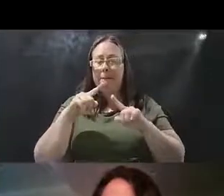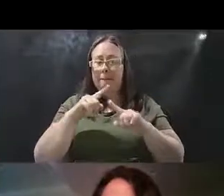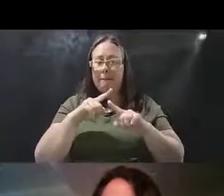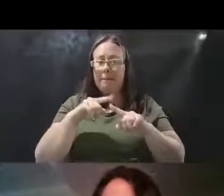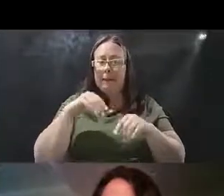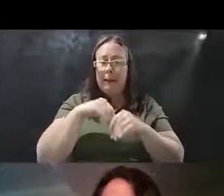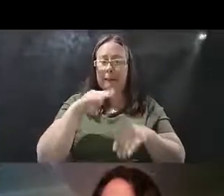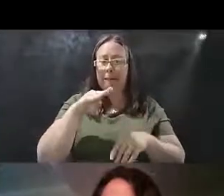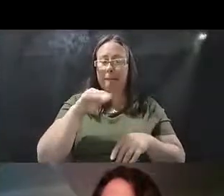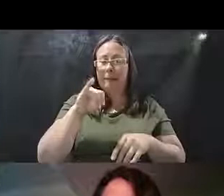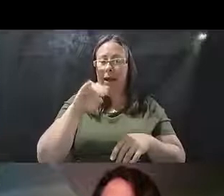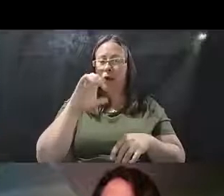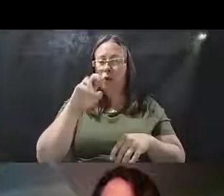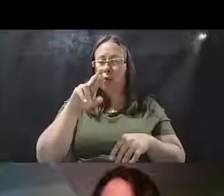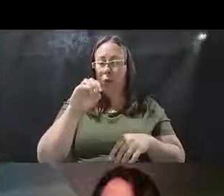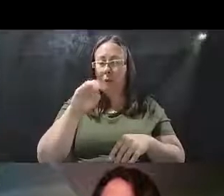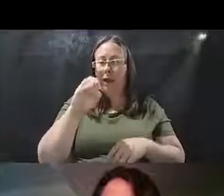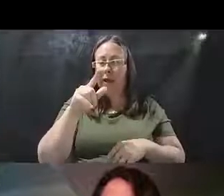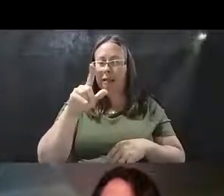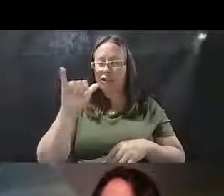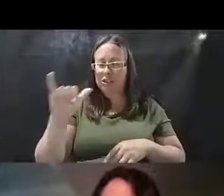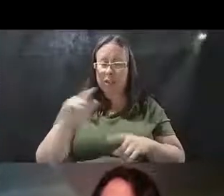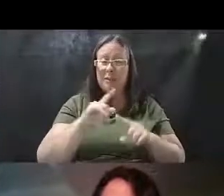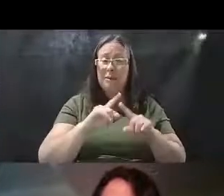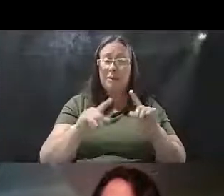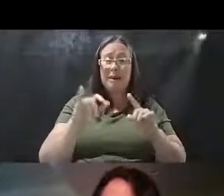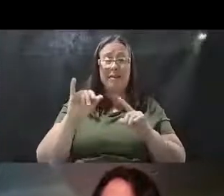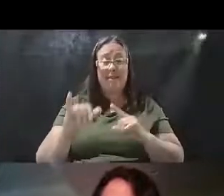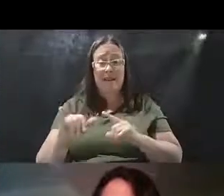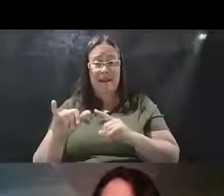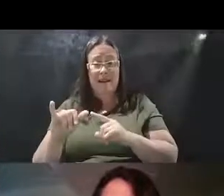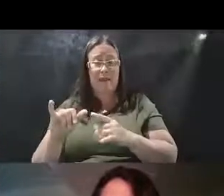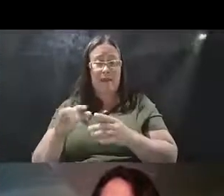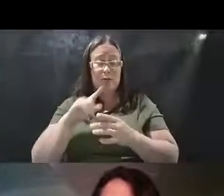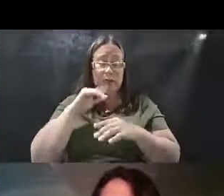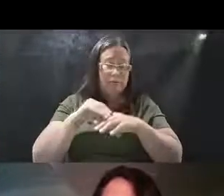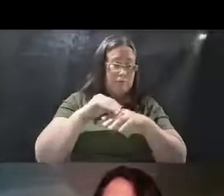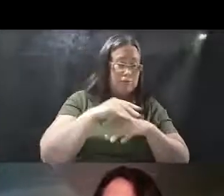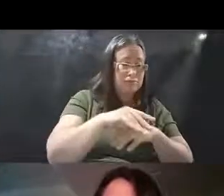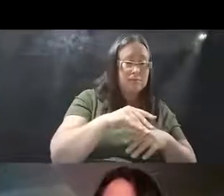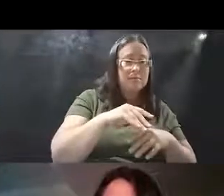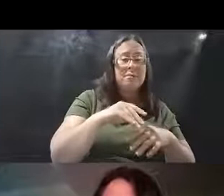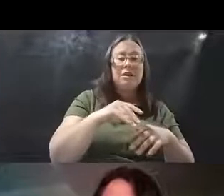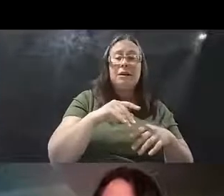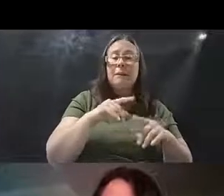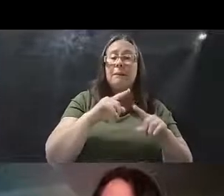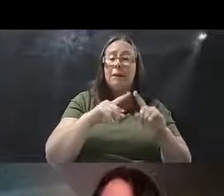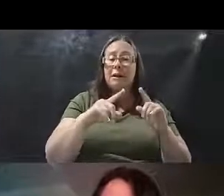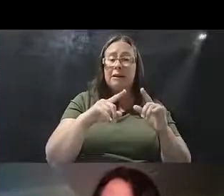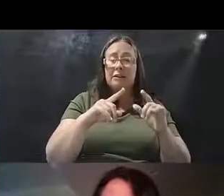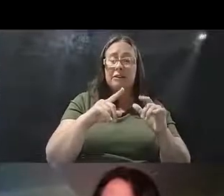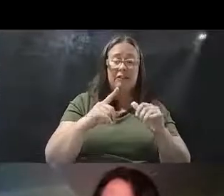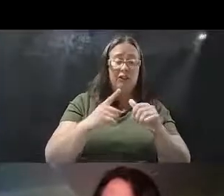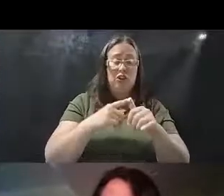actually, microbiology that gave birth to molecular biology. The first restriction